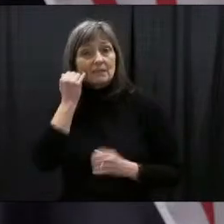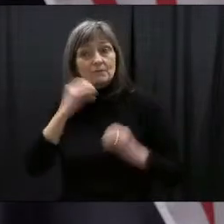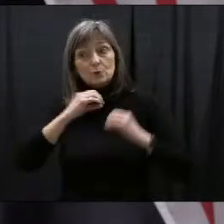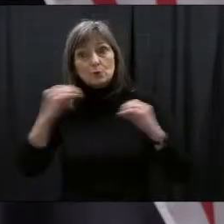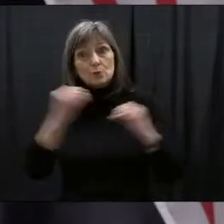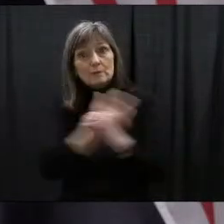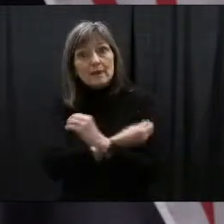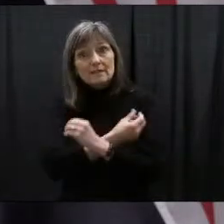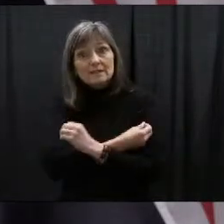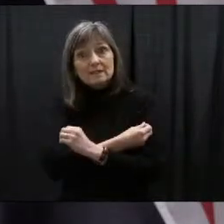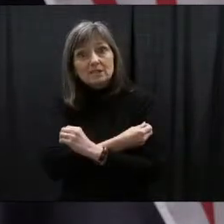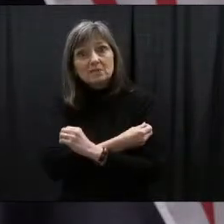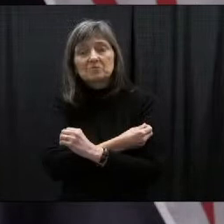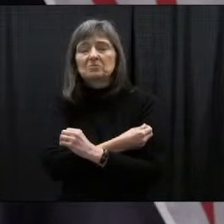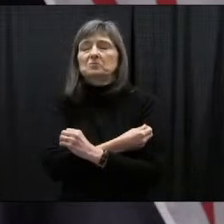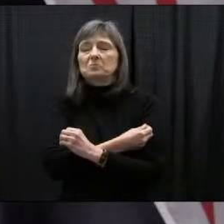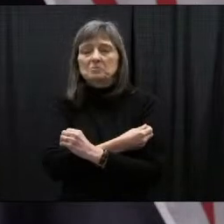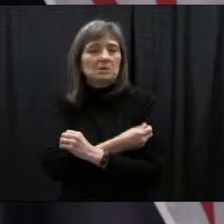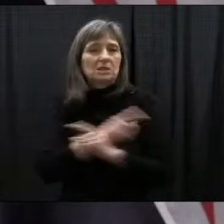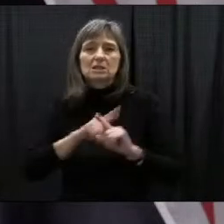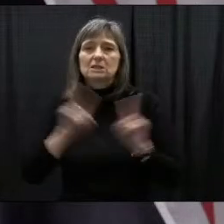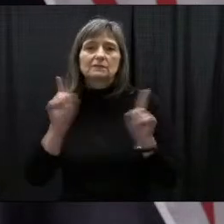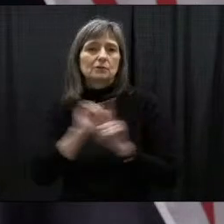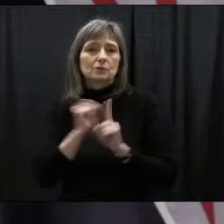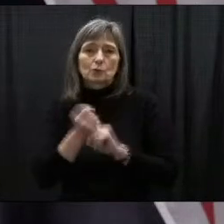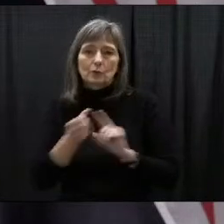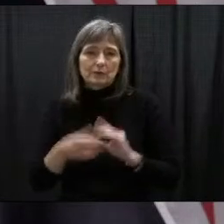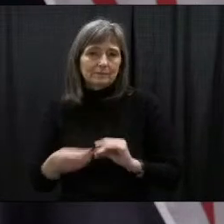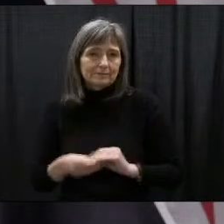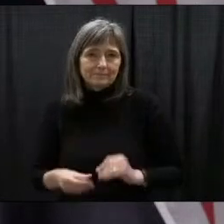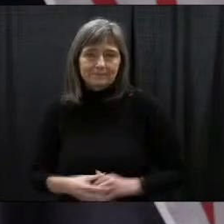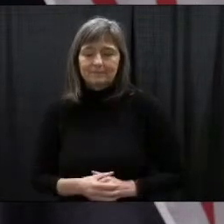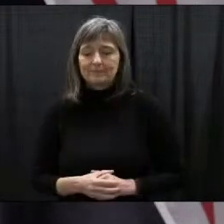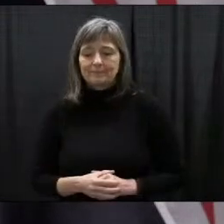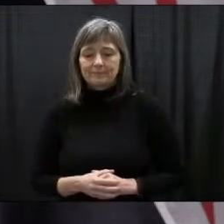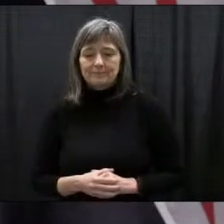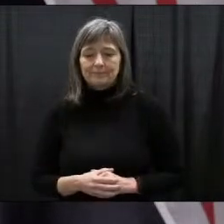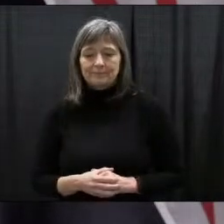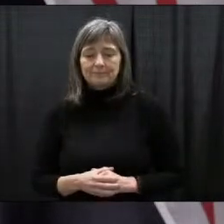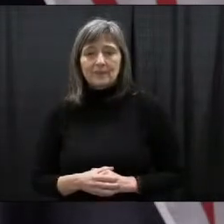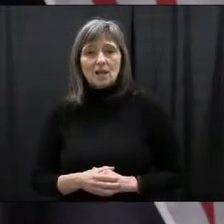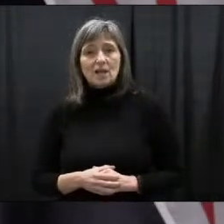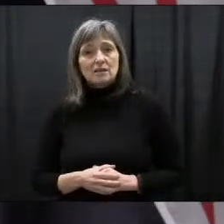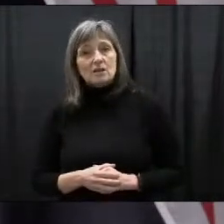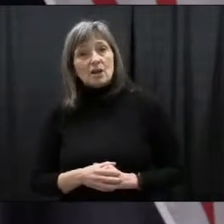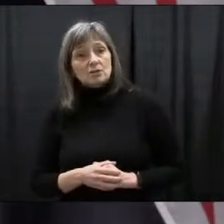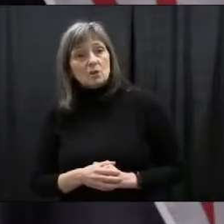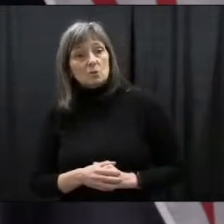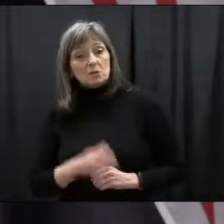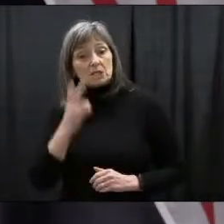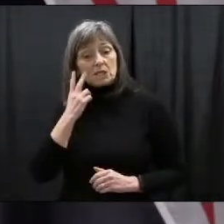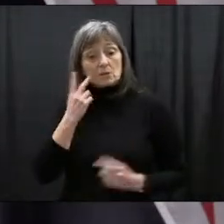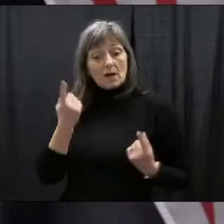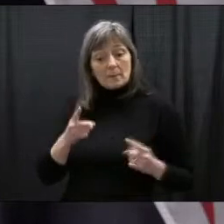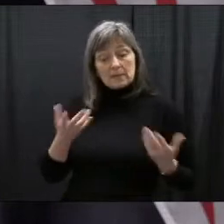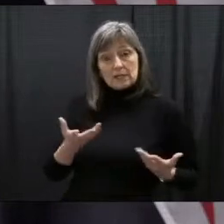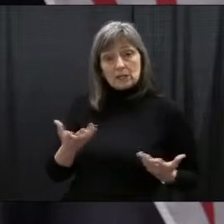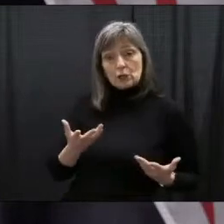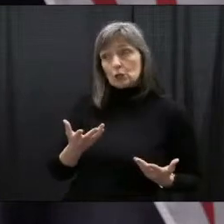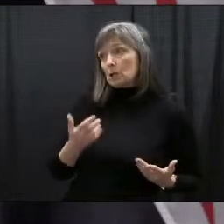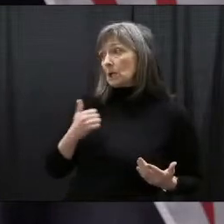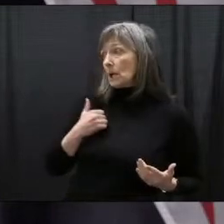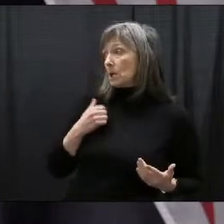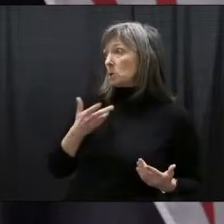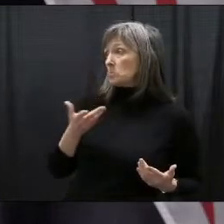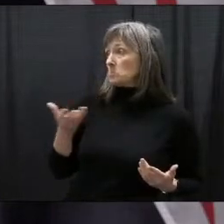we did not have a safe and effective vaccine at this point. Based on our provincial indicators and trends across the country, we appear